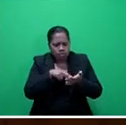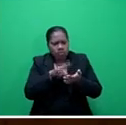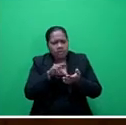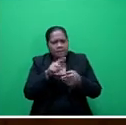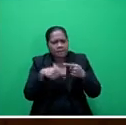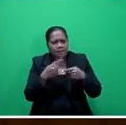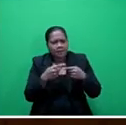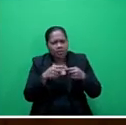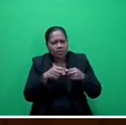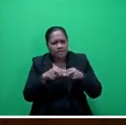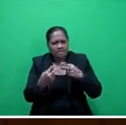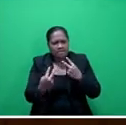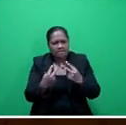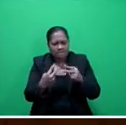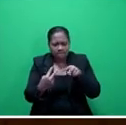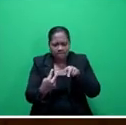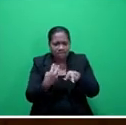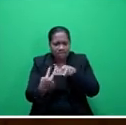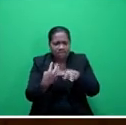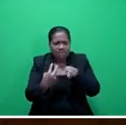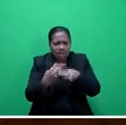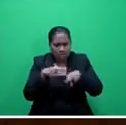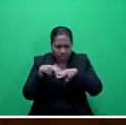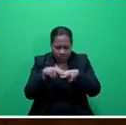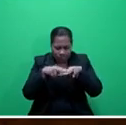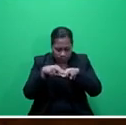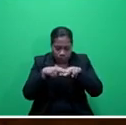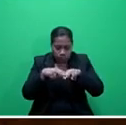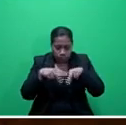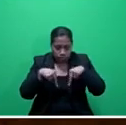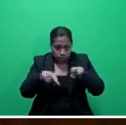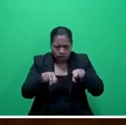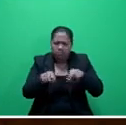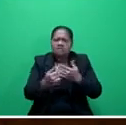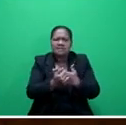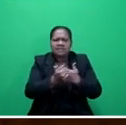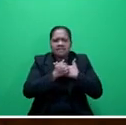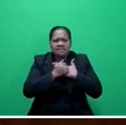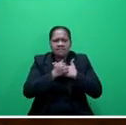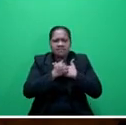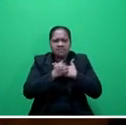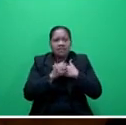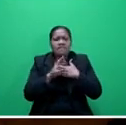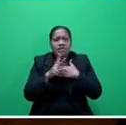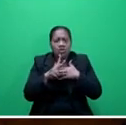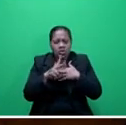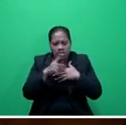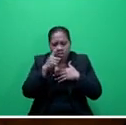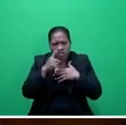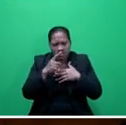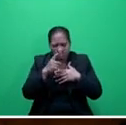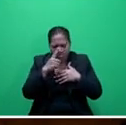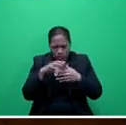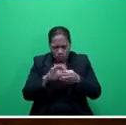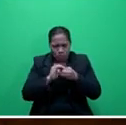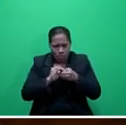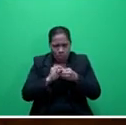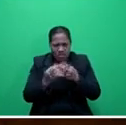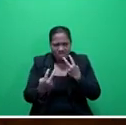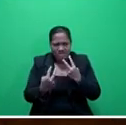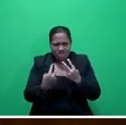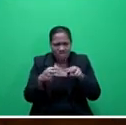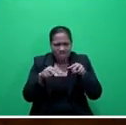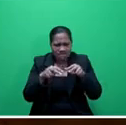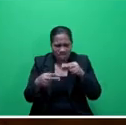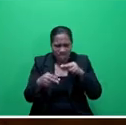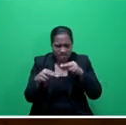Fiji roads. For the safety and security of the vehicle owners, the committee feels that compulsory motor vehicle insurance must